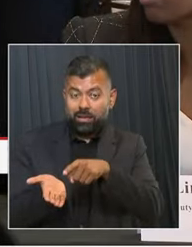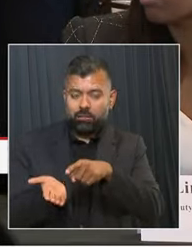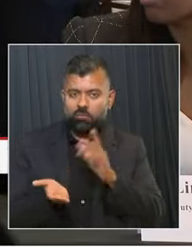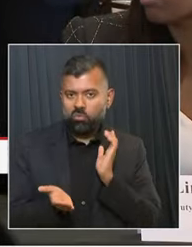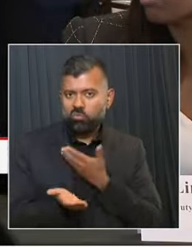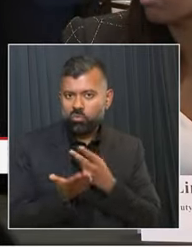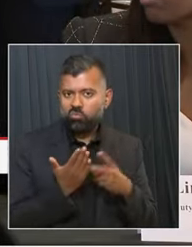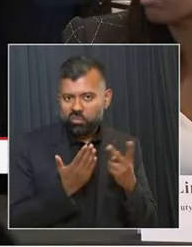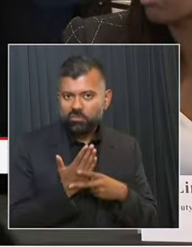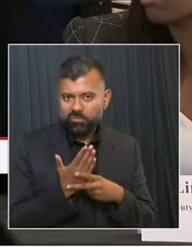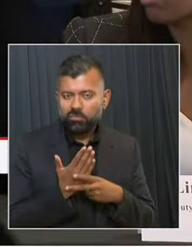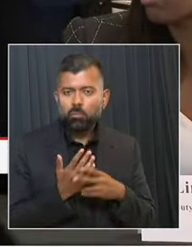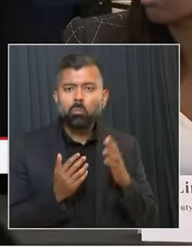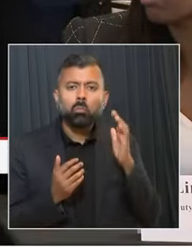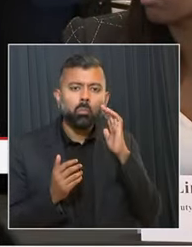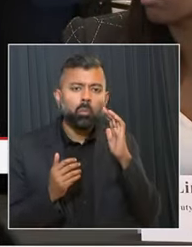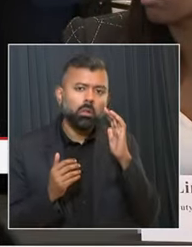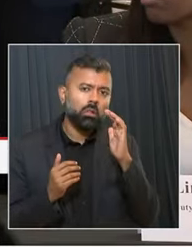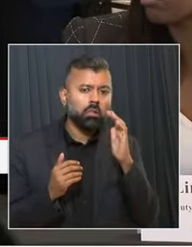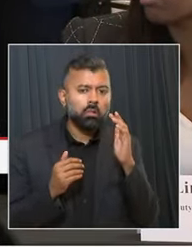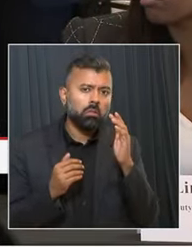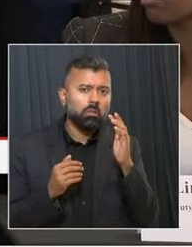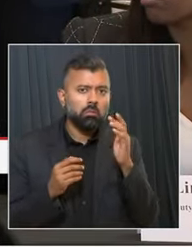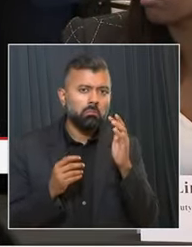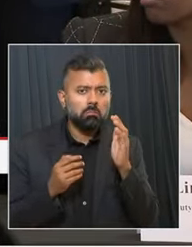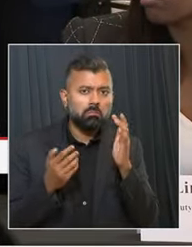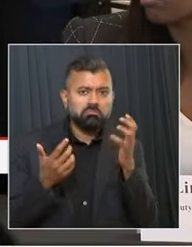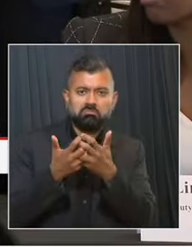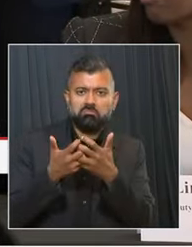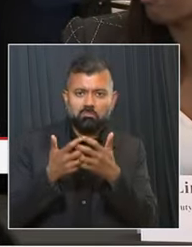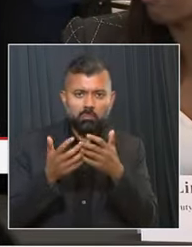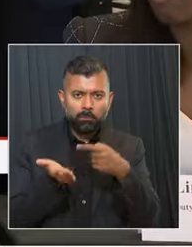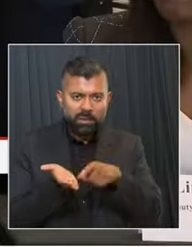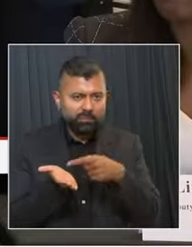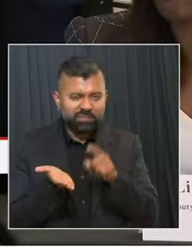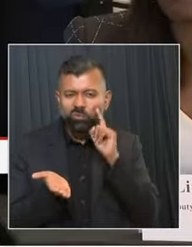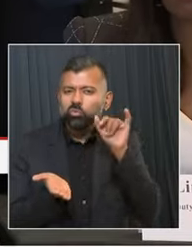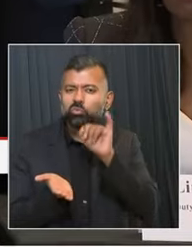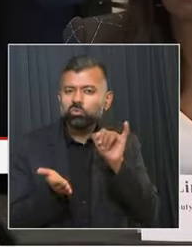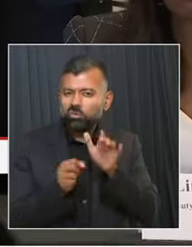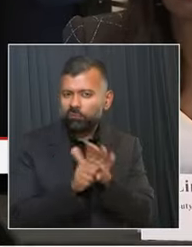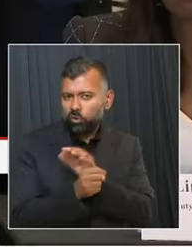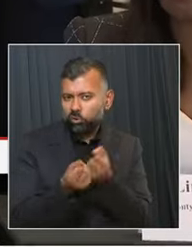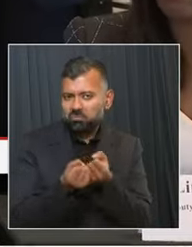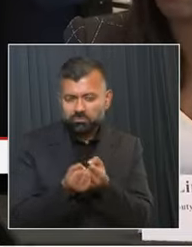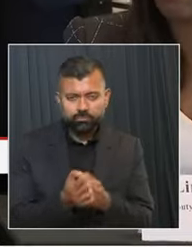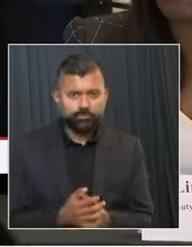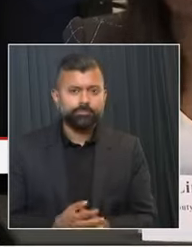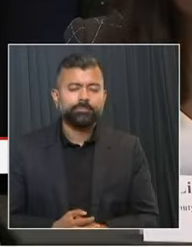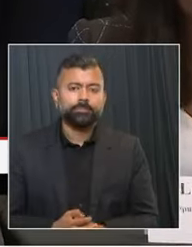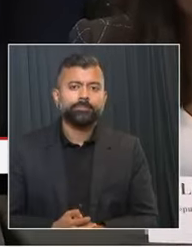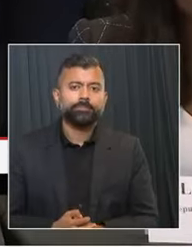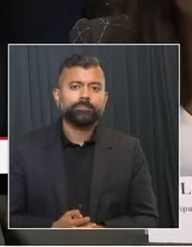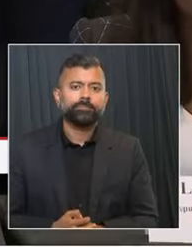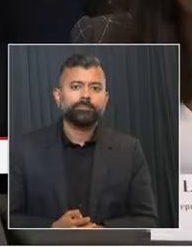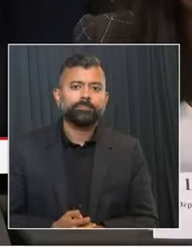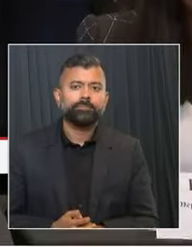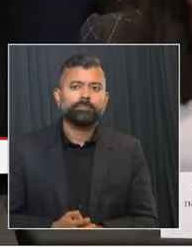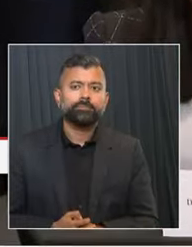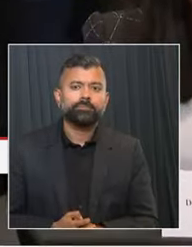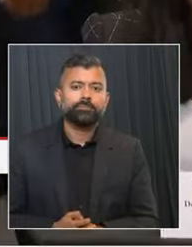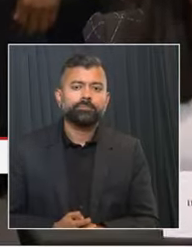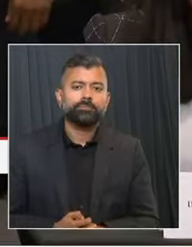same coverage could be possibly available. All right, thank you very much. Mm-hmm. We have Councilmember White, followed by